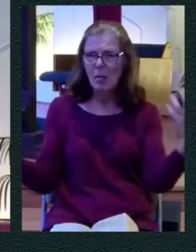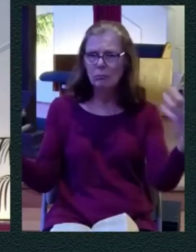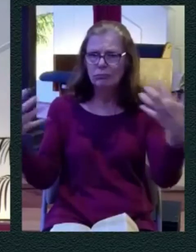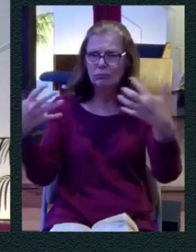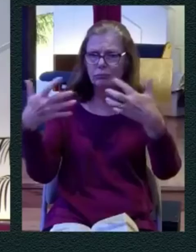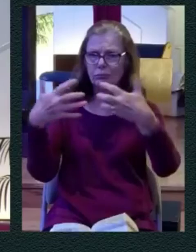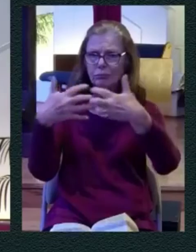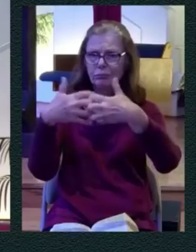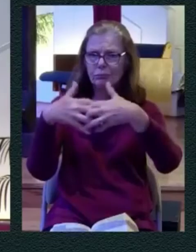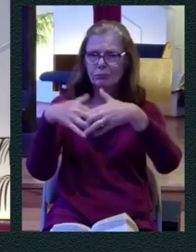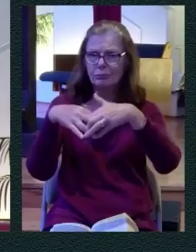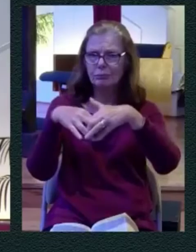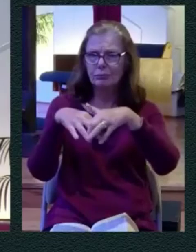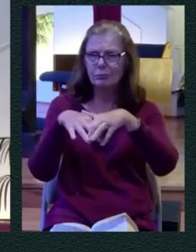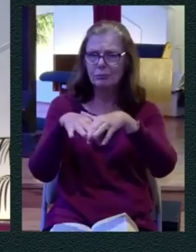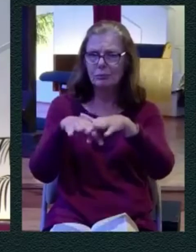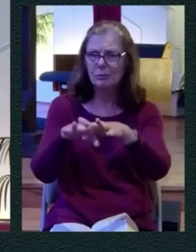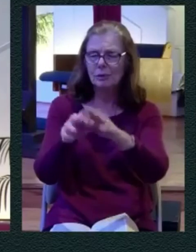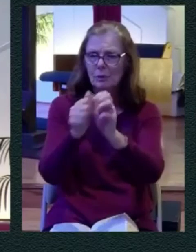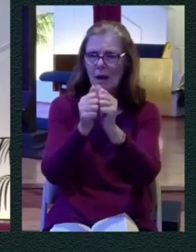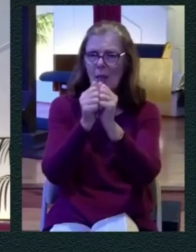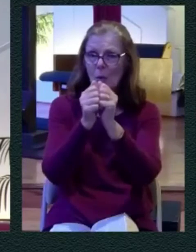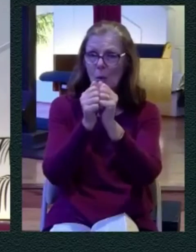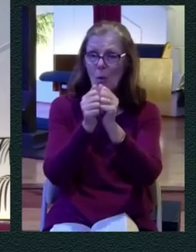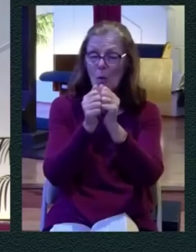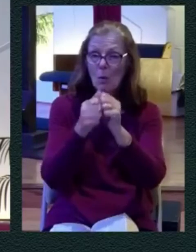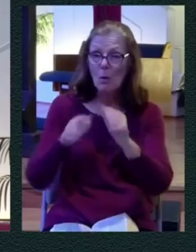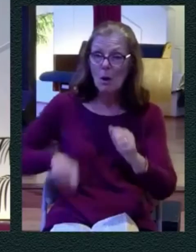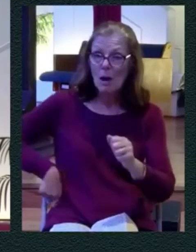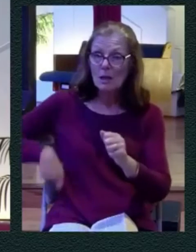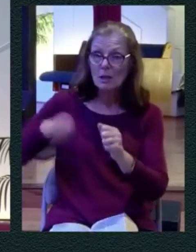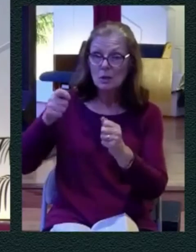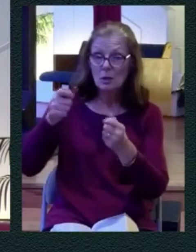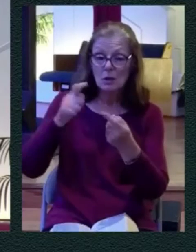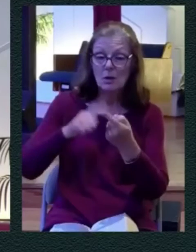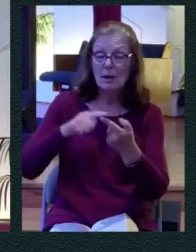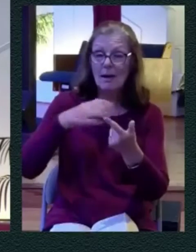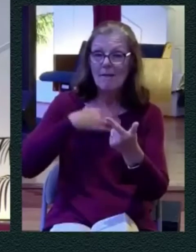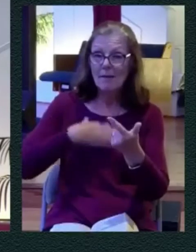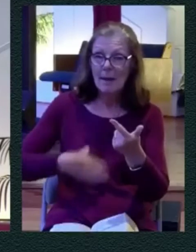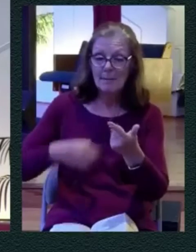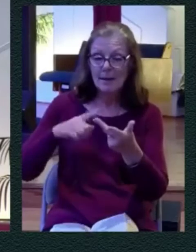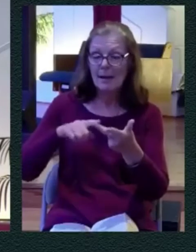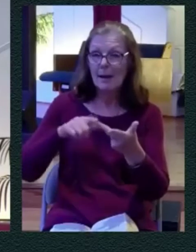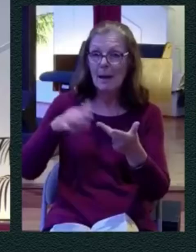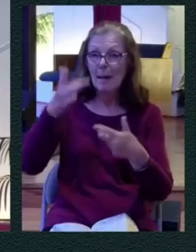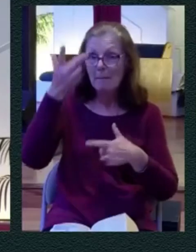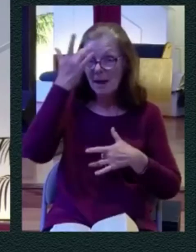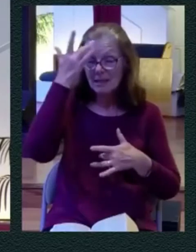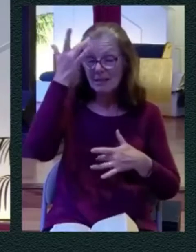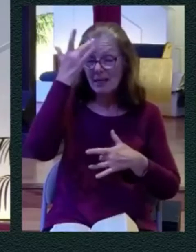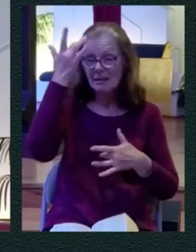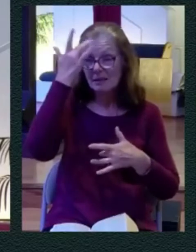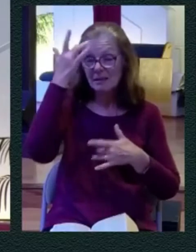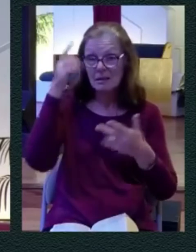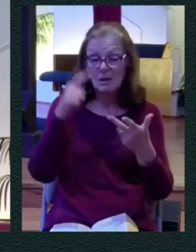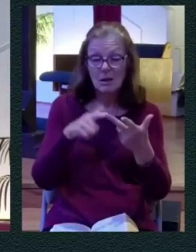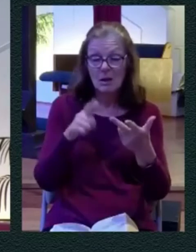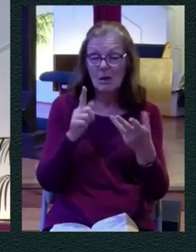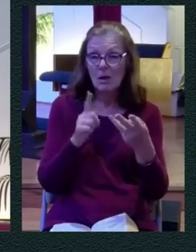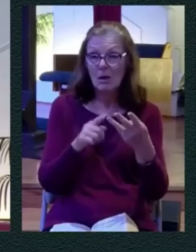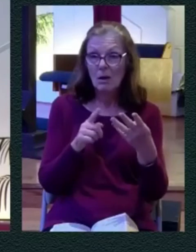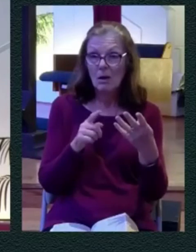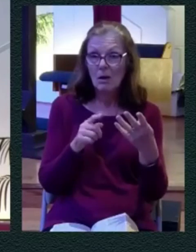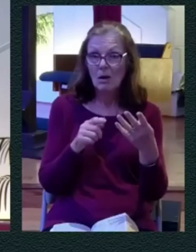And so keeping these things in mind, sword, famine, and pestilence, we want to look at some verses in the